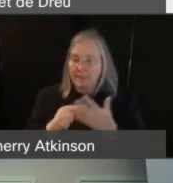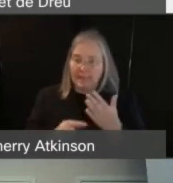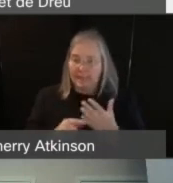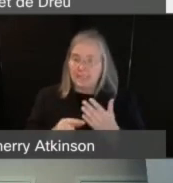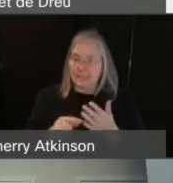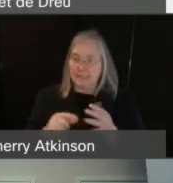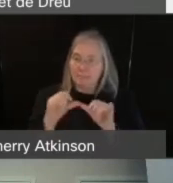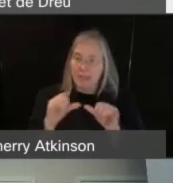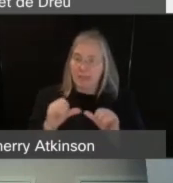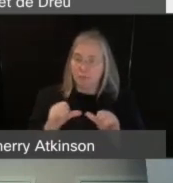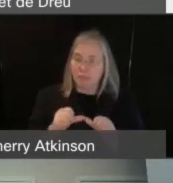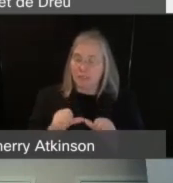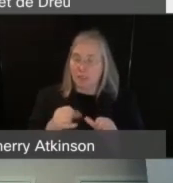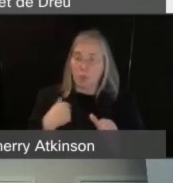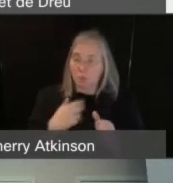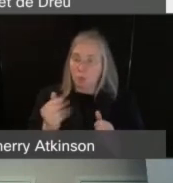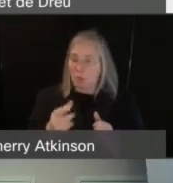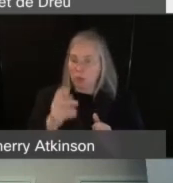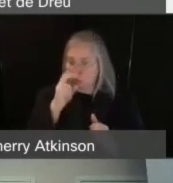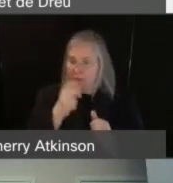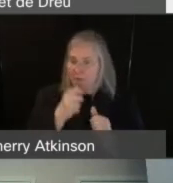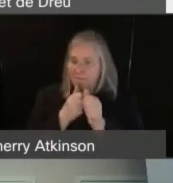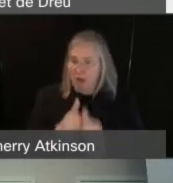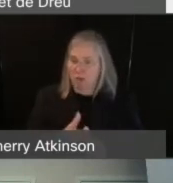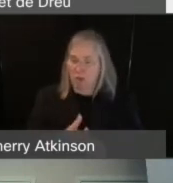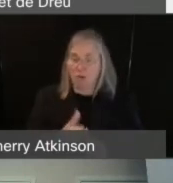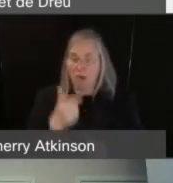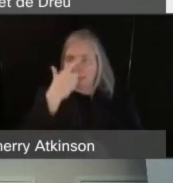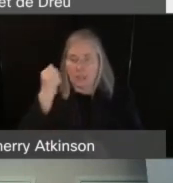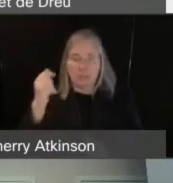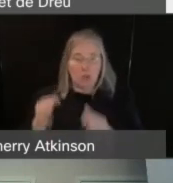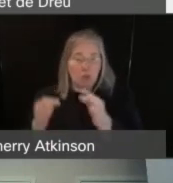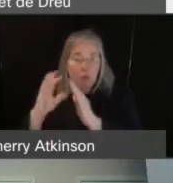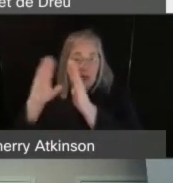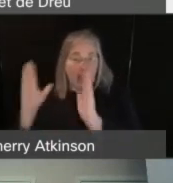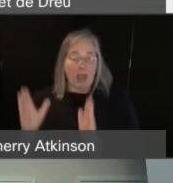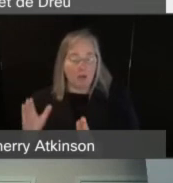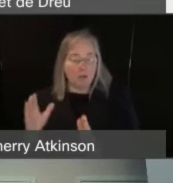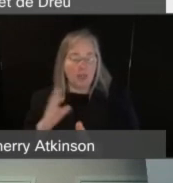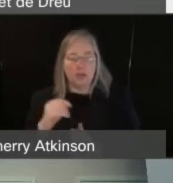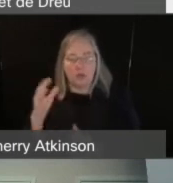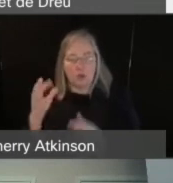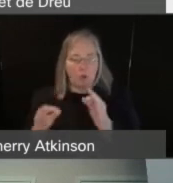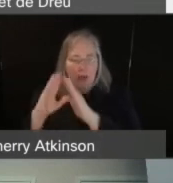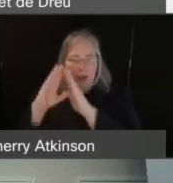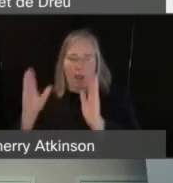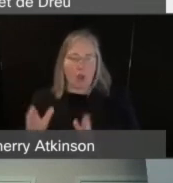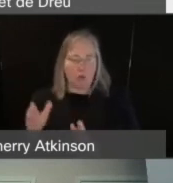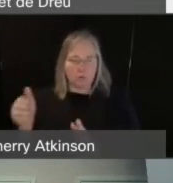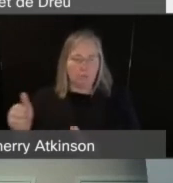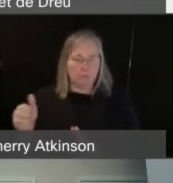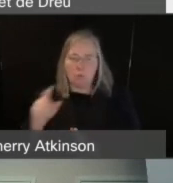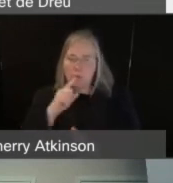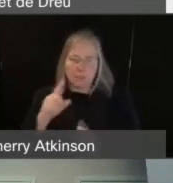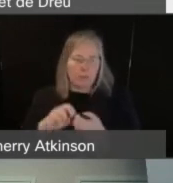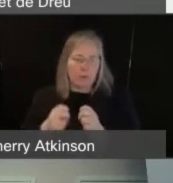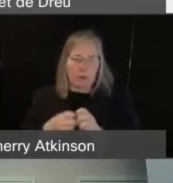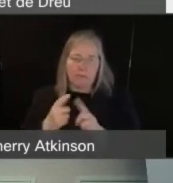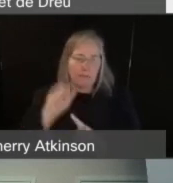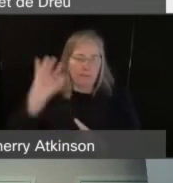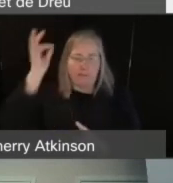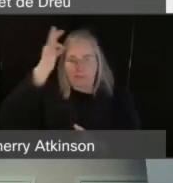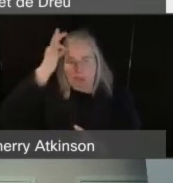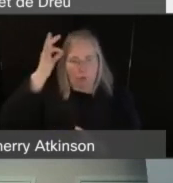metrics that we want to stick to because of the courthouse, and the courthouse was a problem from the federal government that we've